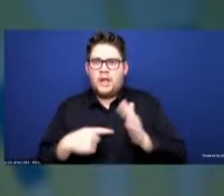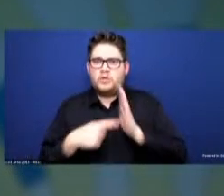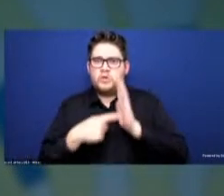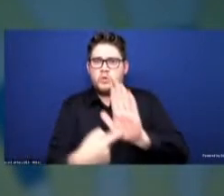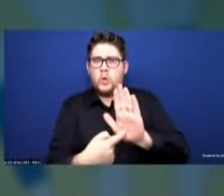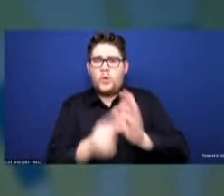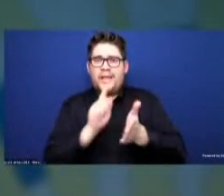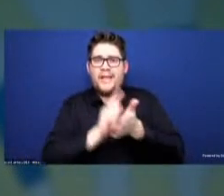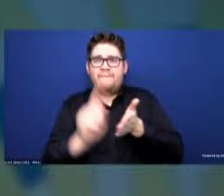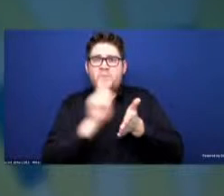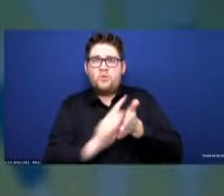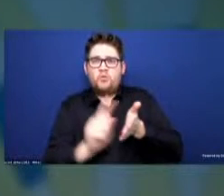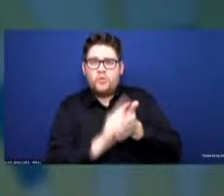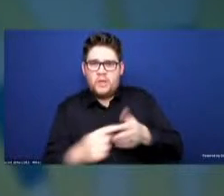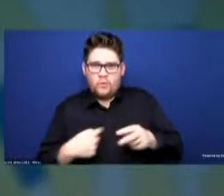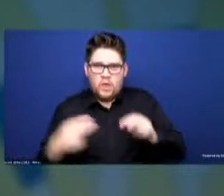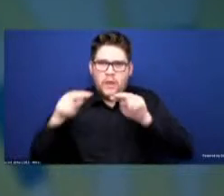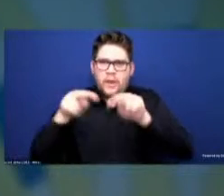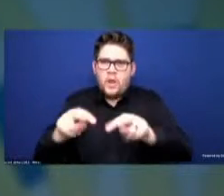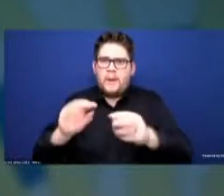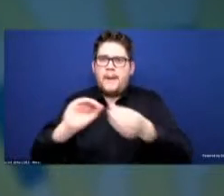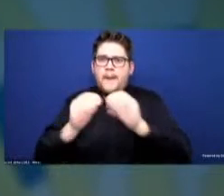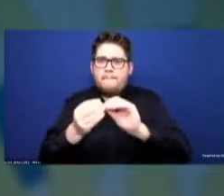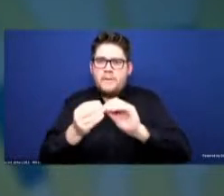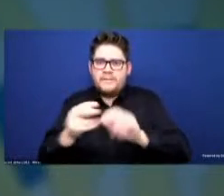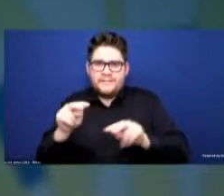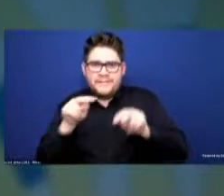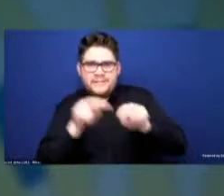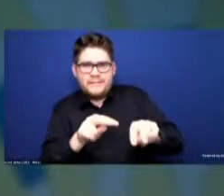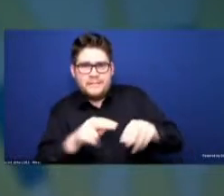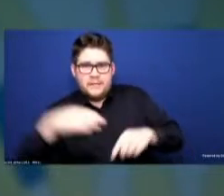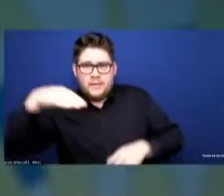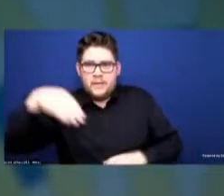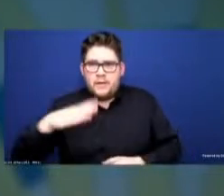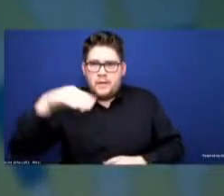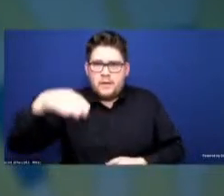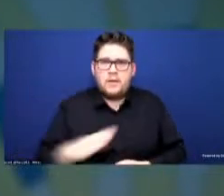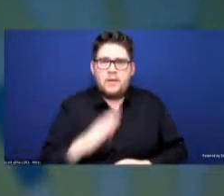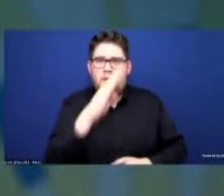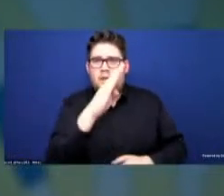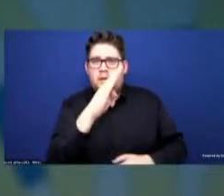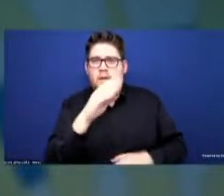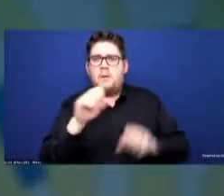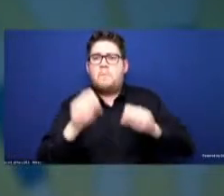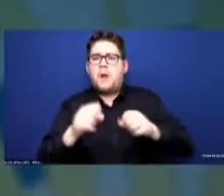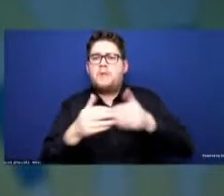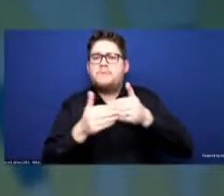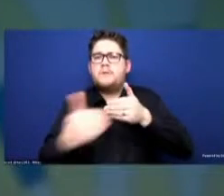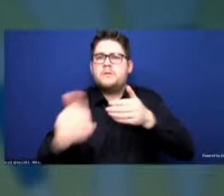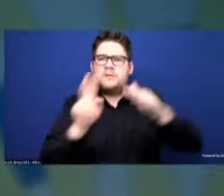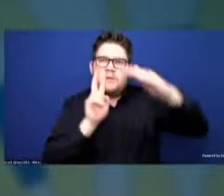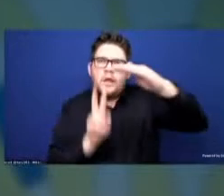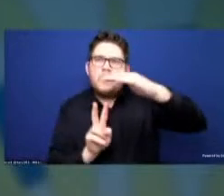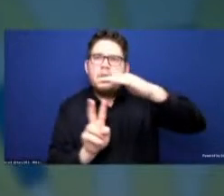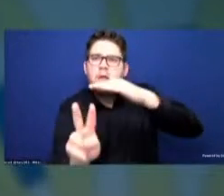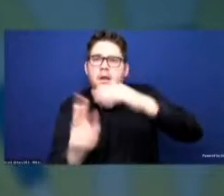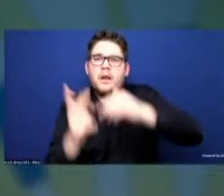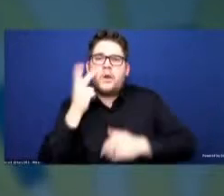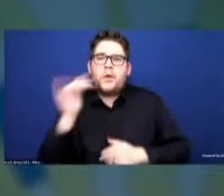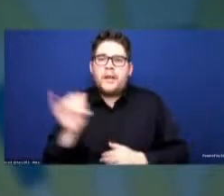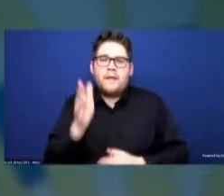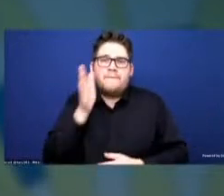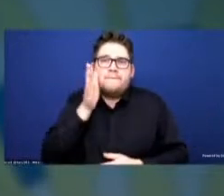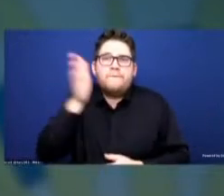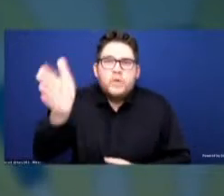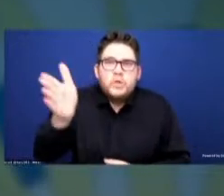understand what potential things could be happening in the future. We have been above 1 in our reproductive number